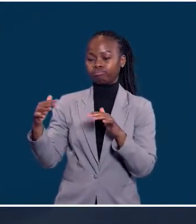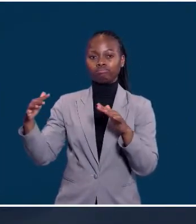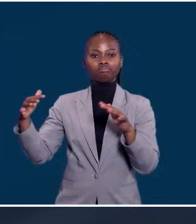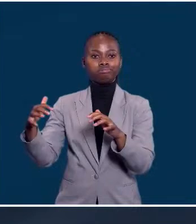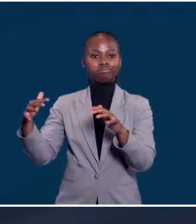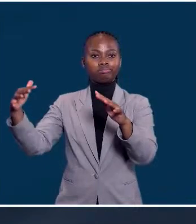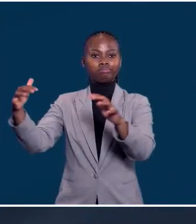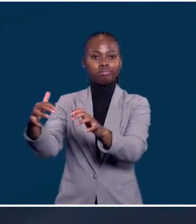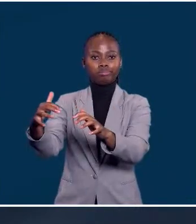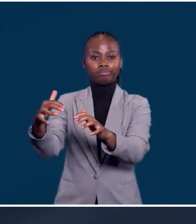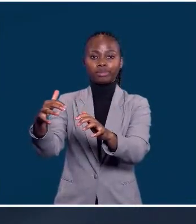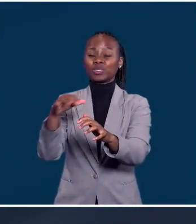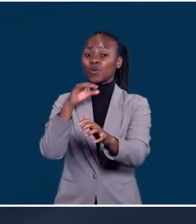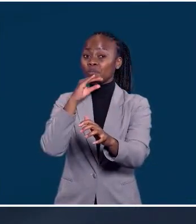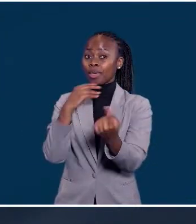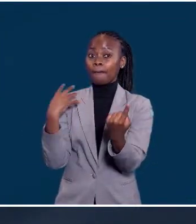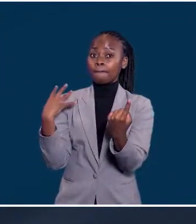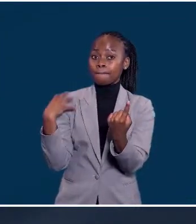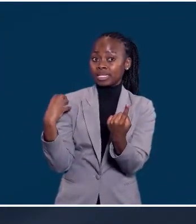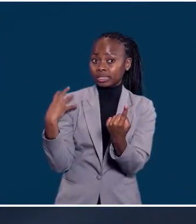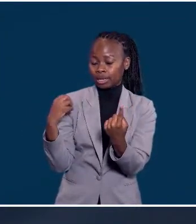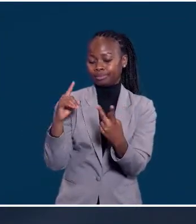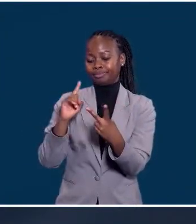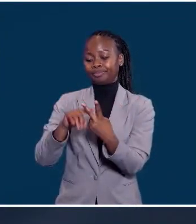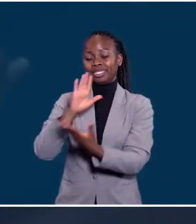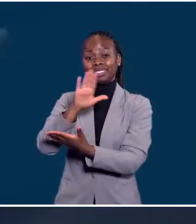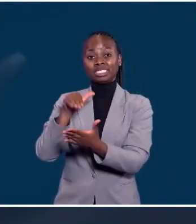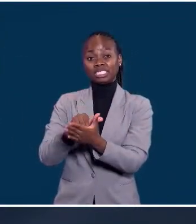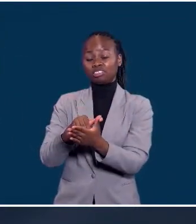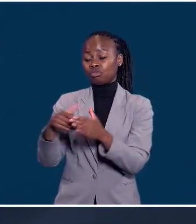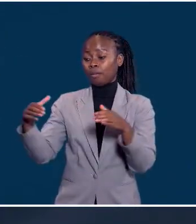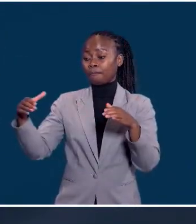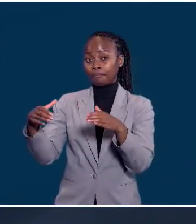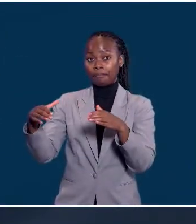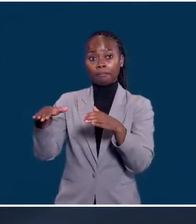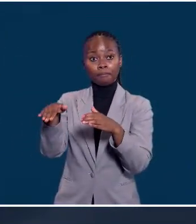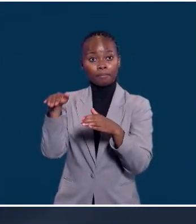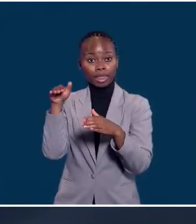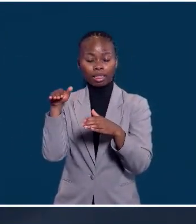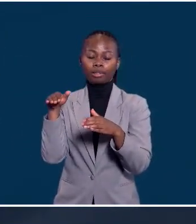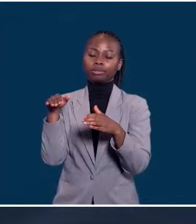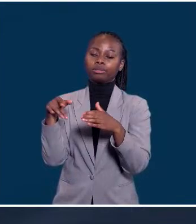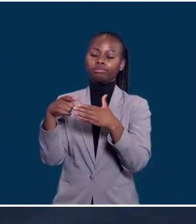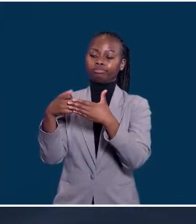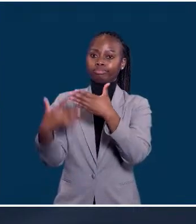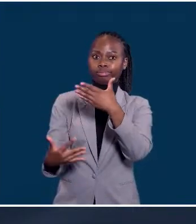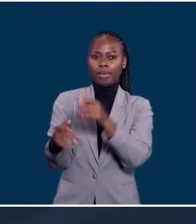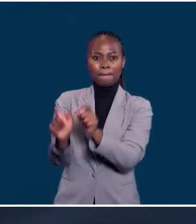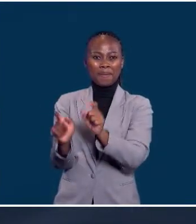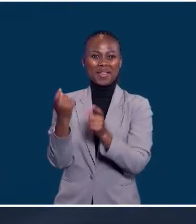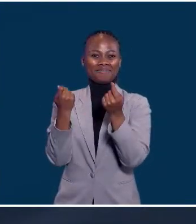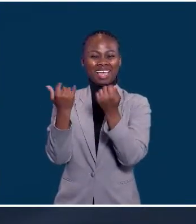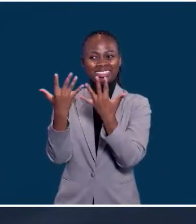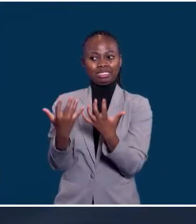central bank governors meeting, and we exchange views there.